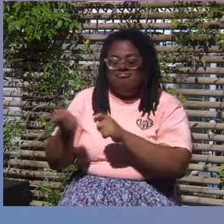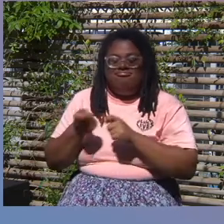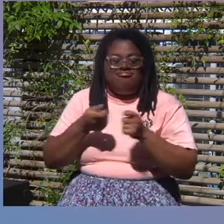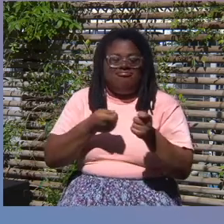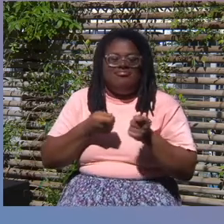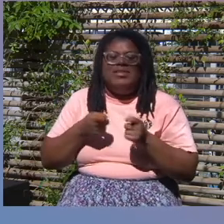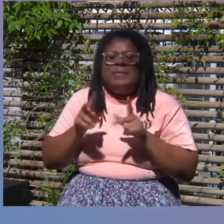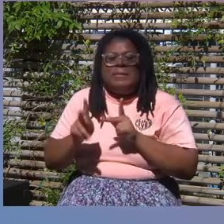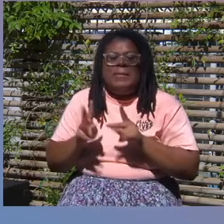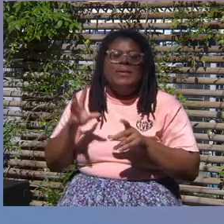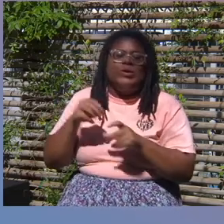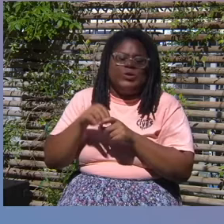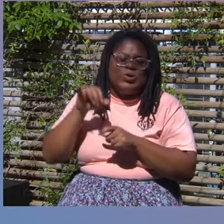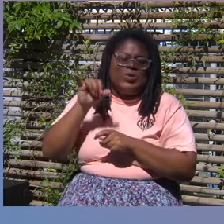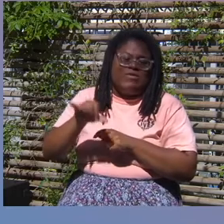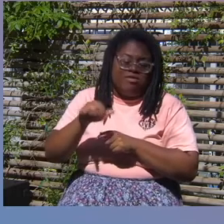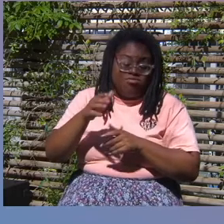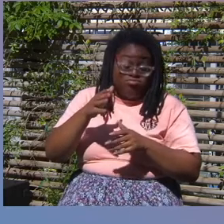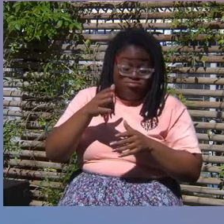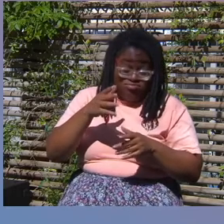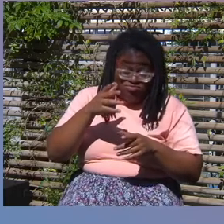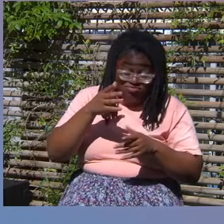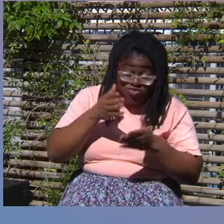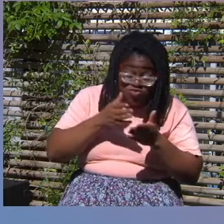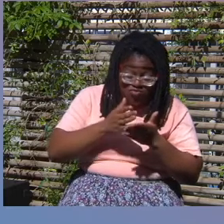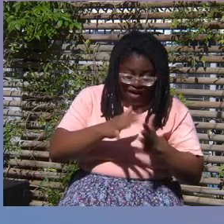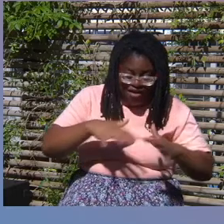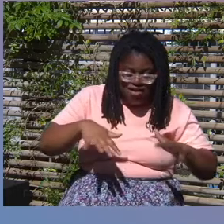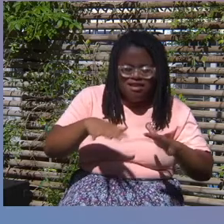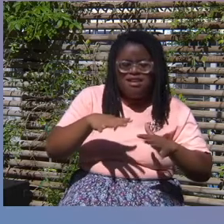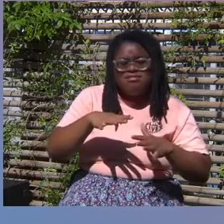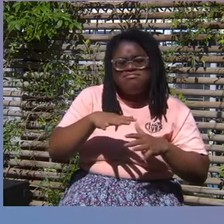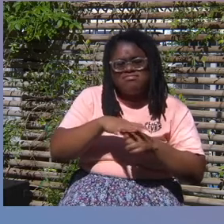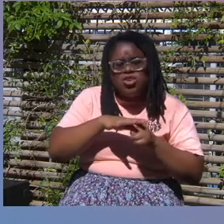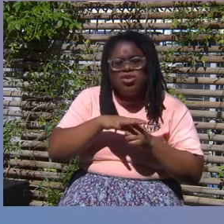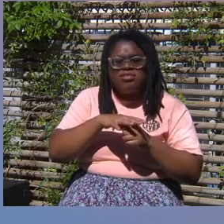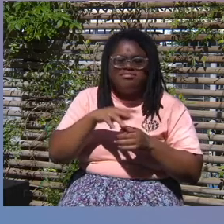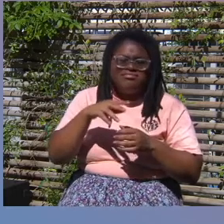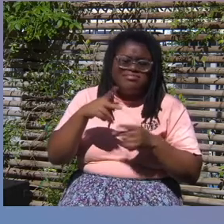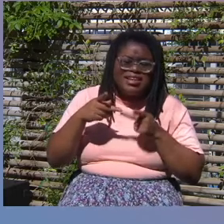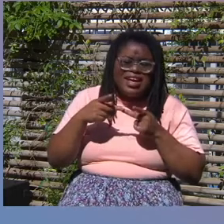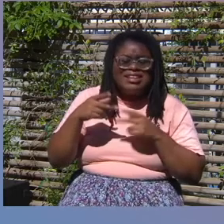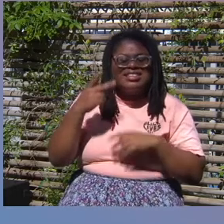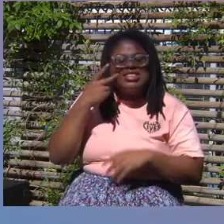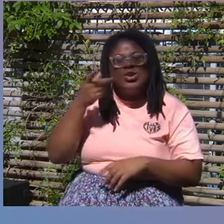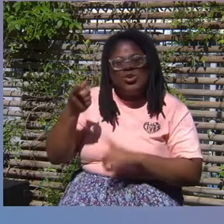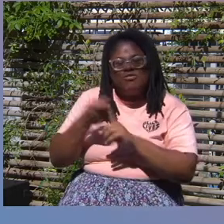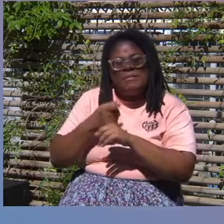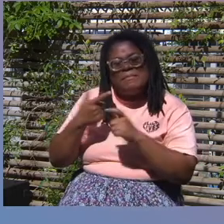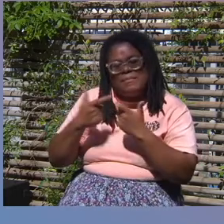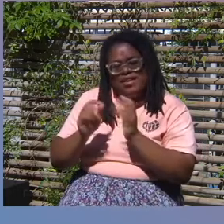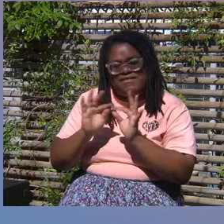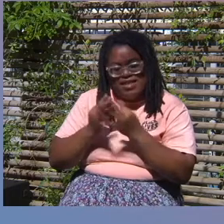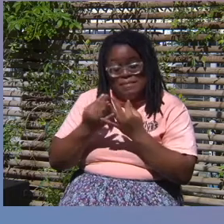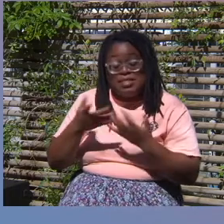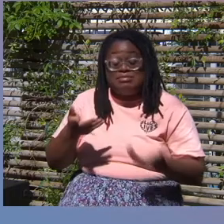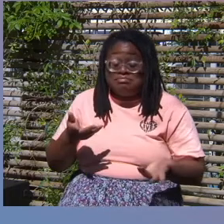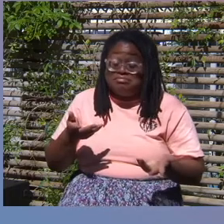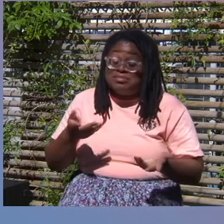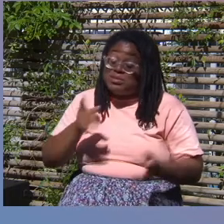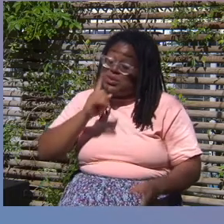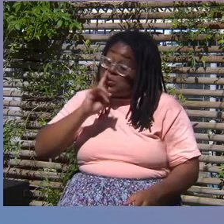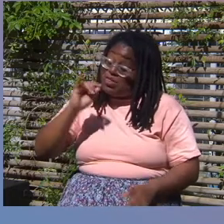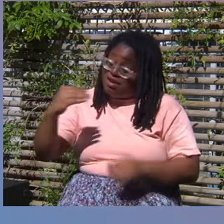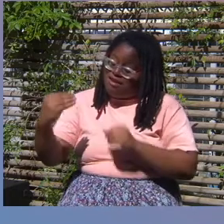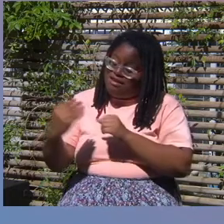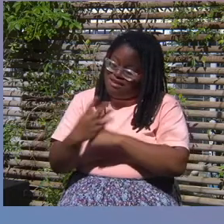people into their rightful place. And I recognize that you come from this big family. And so I'm sure